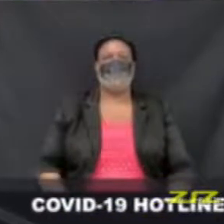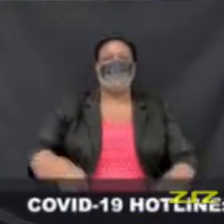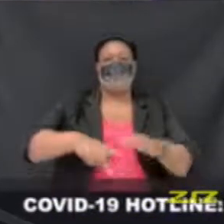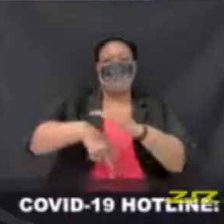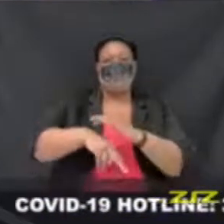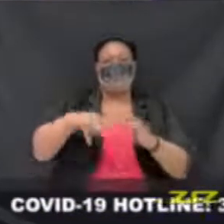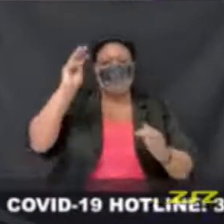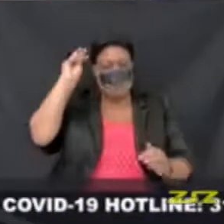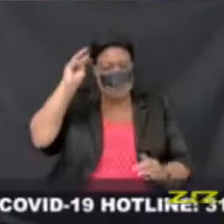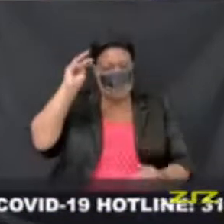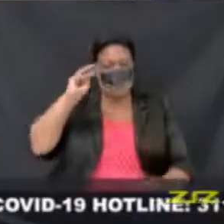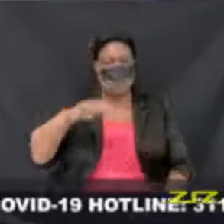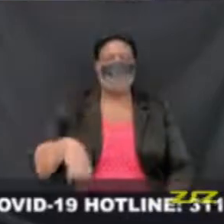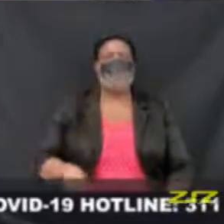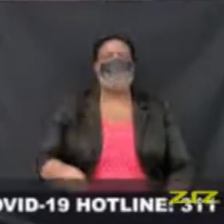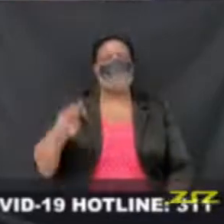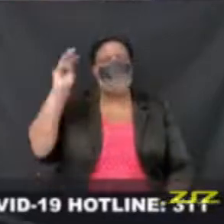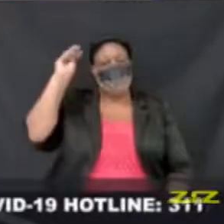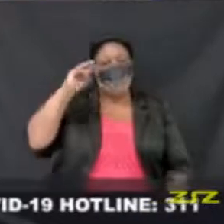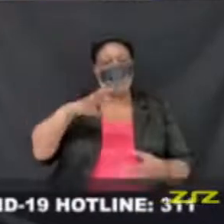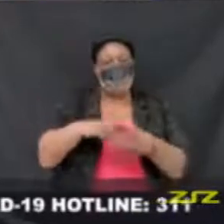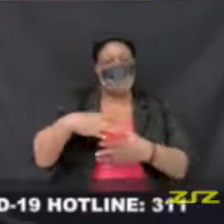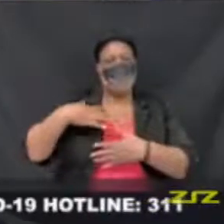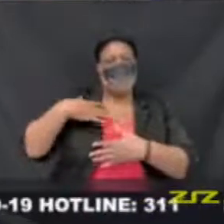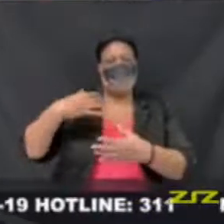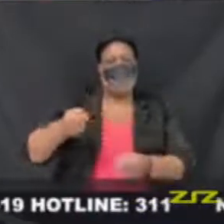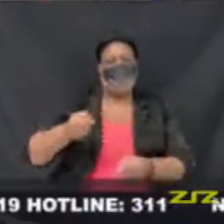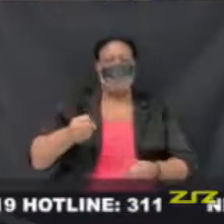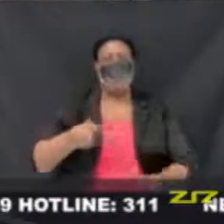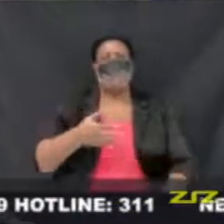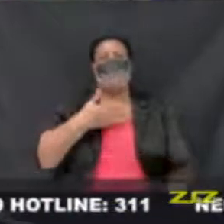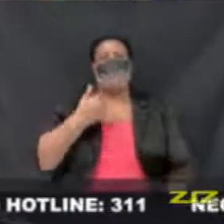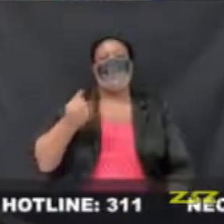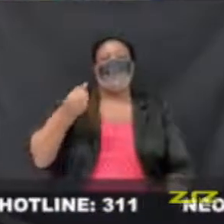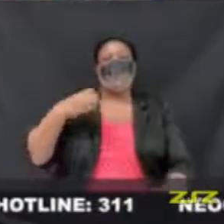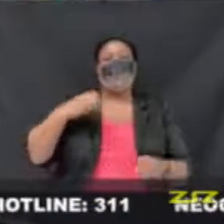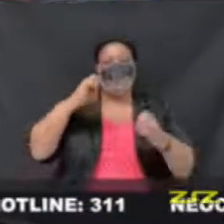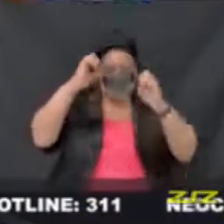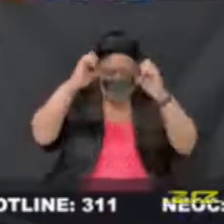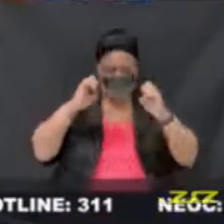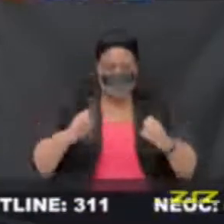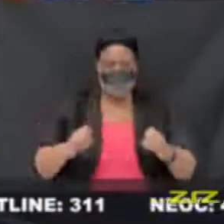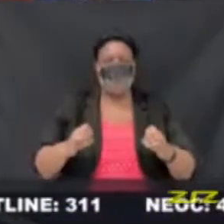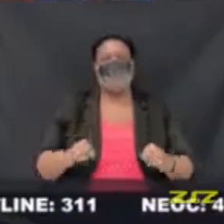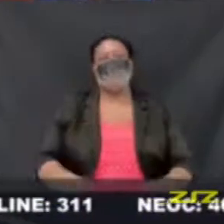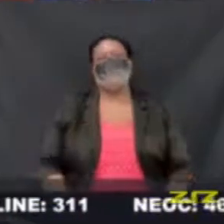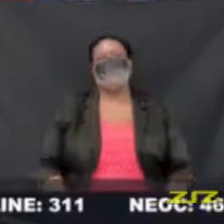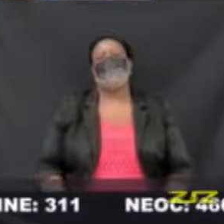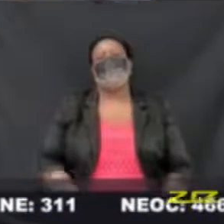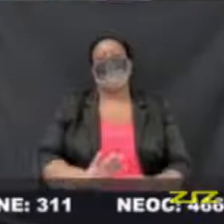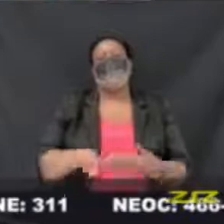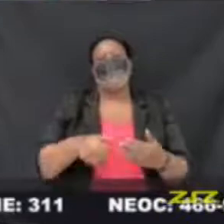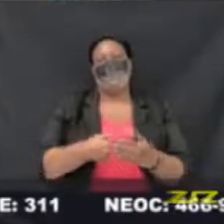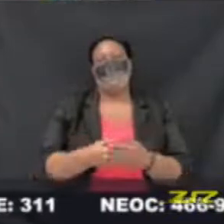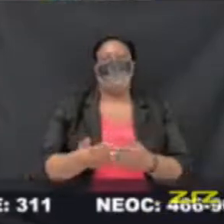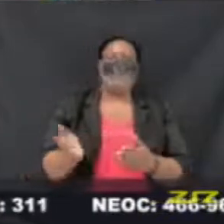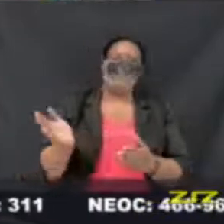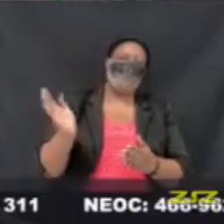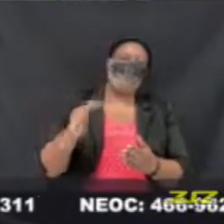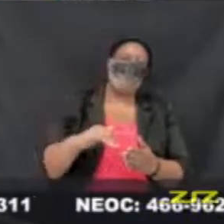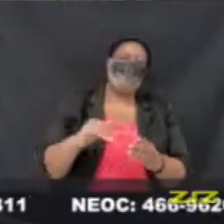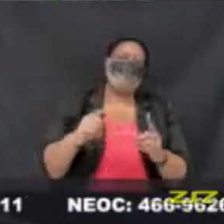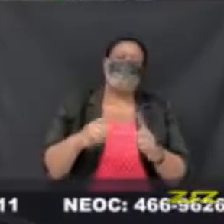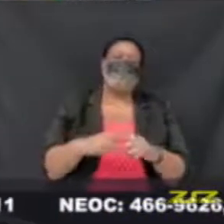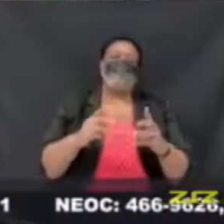Honorable Akila Byron Nisbet, Minister of Health, the Honorable Jonel Powell, Minister of Education, Youth, Sports and Culture, the Honorable